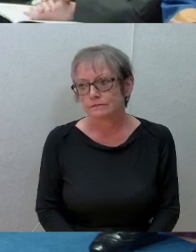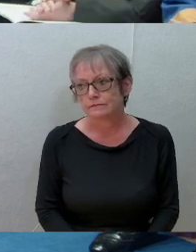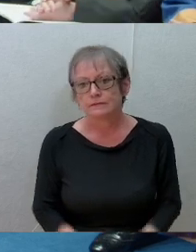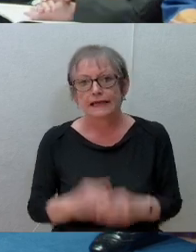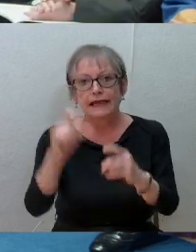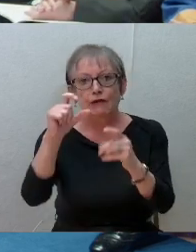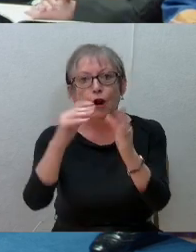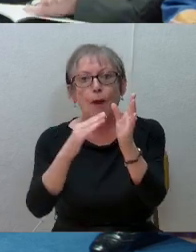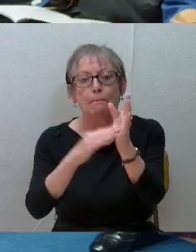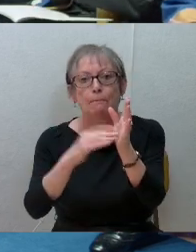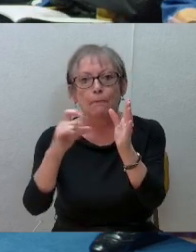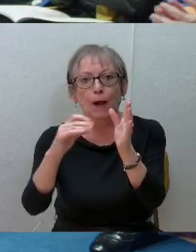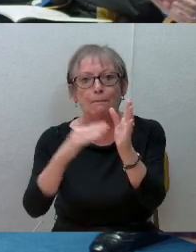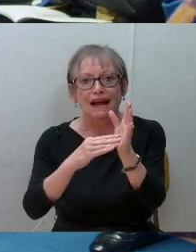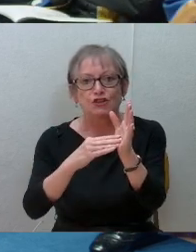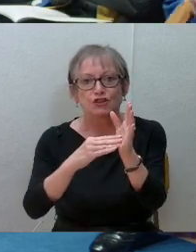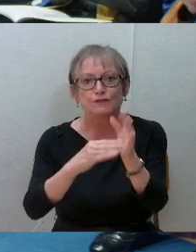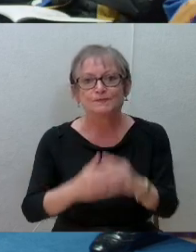Kieran McManus.